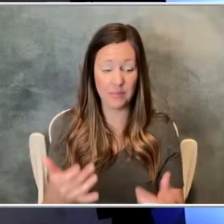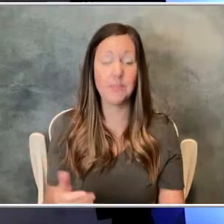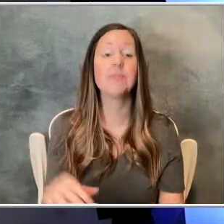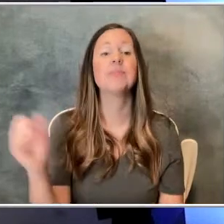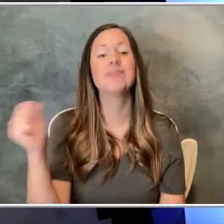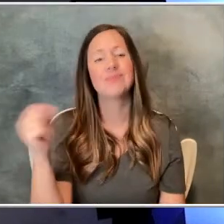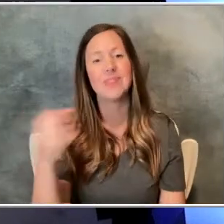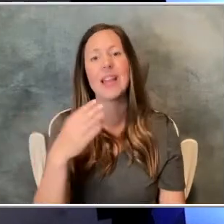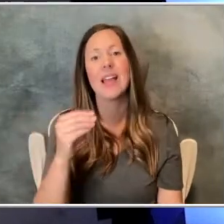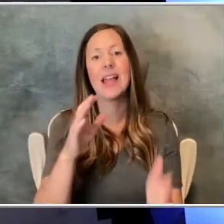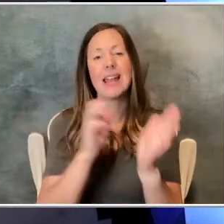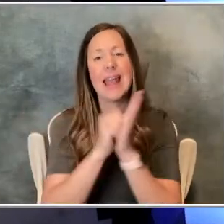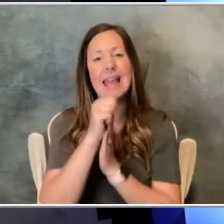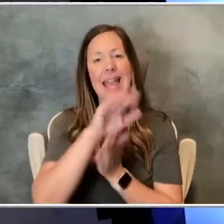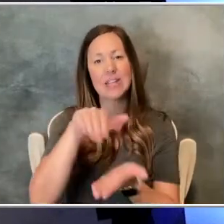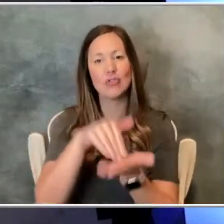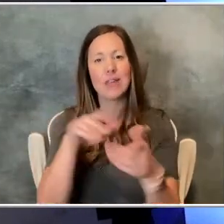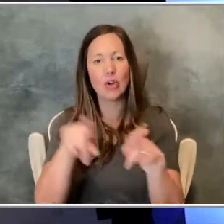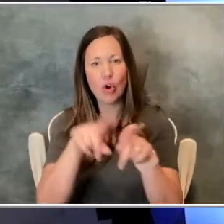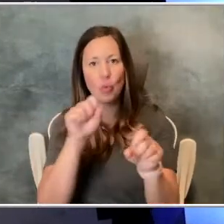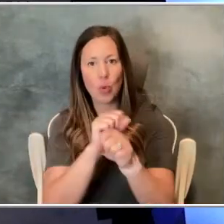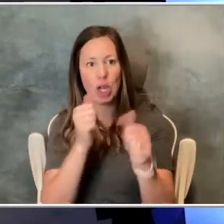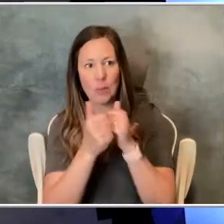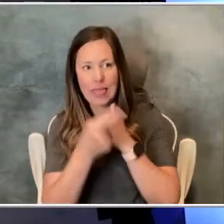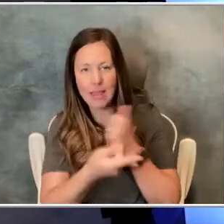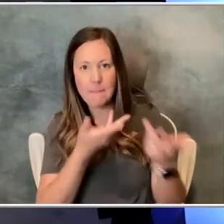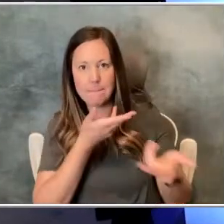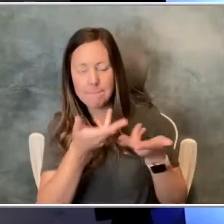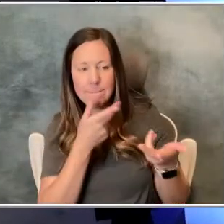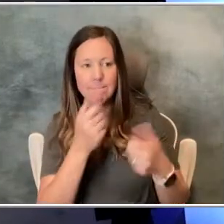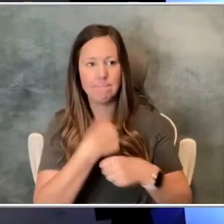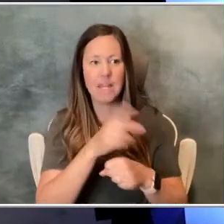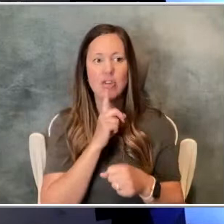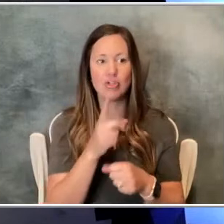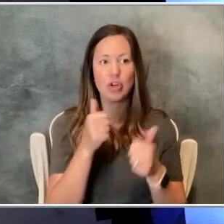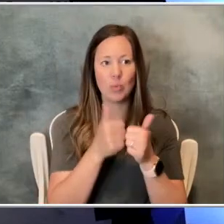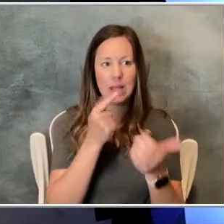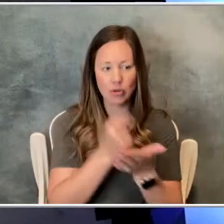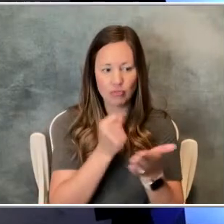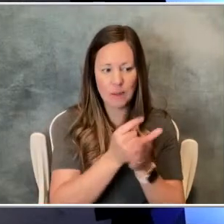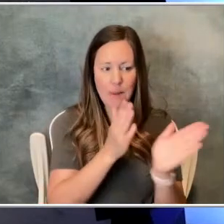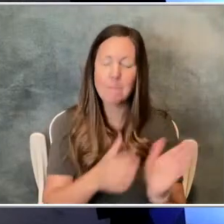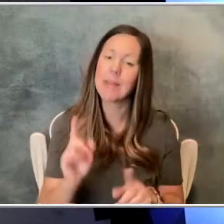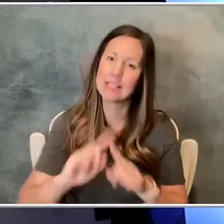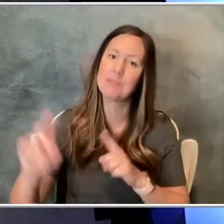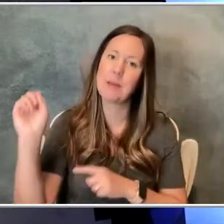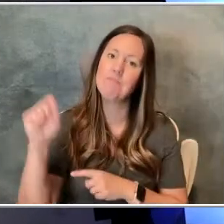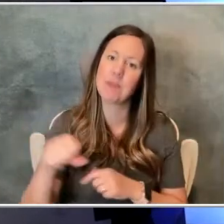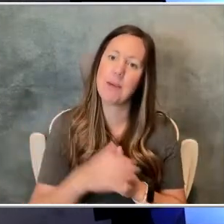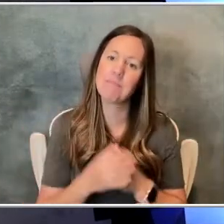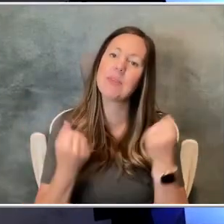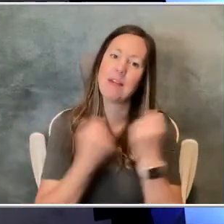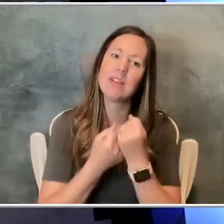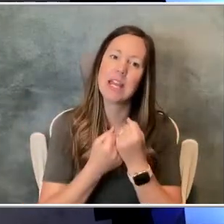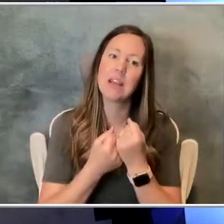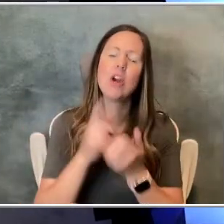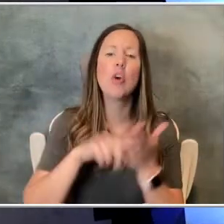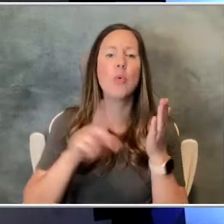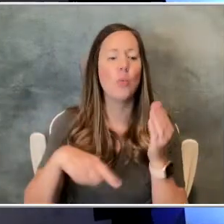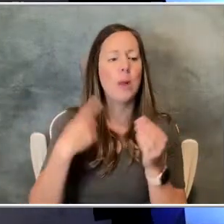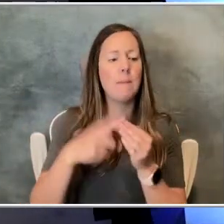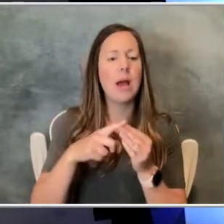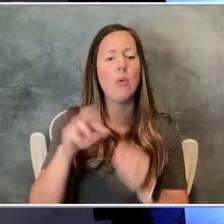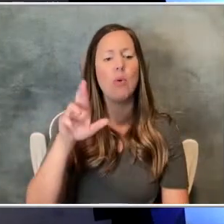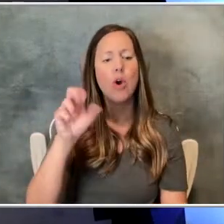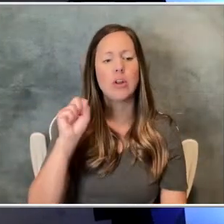our oncologists and making sure that it fits with treatment plans, but yeah, advocating. And what about the RSV vaccine? What are you thinking with